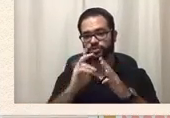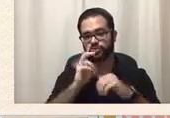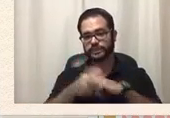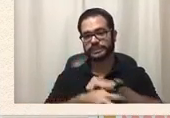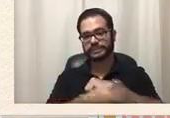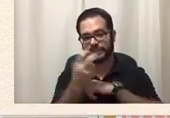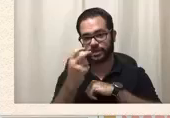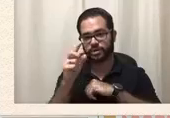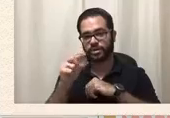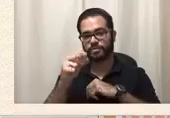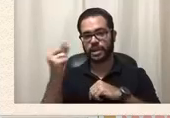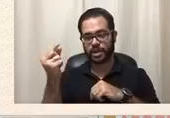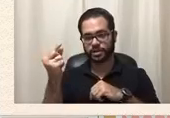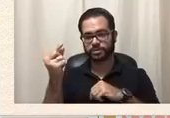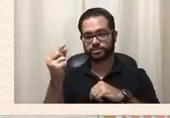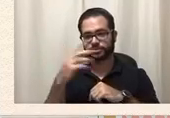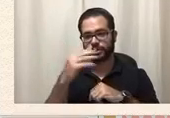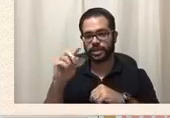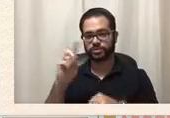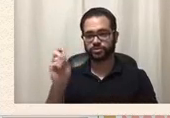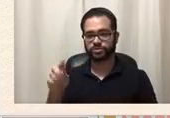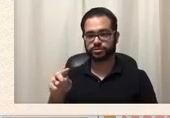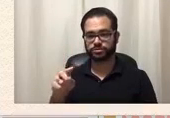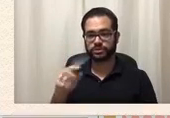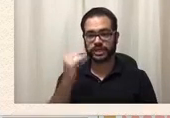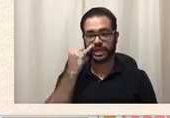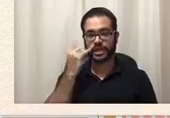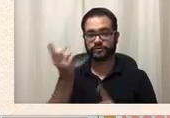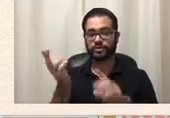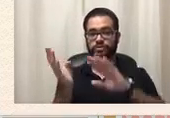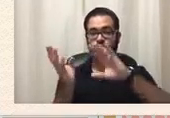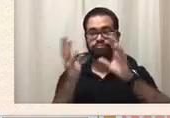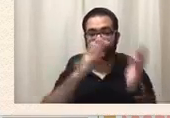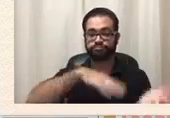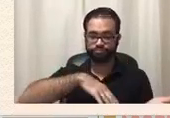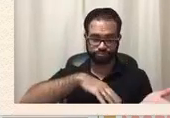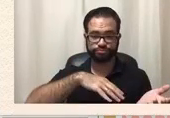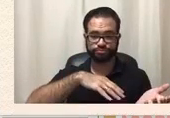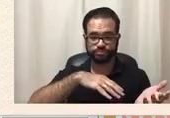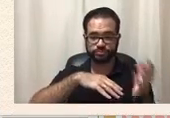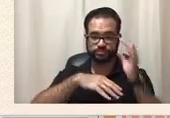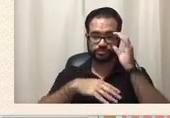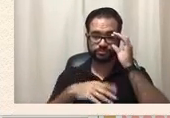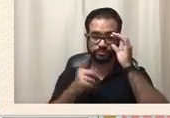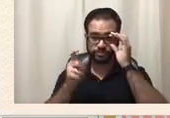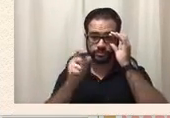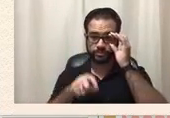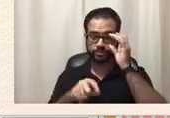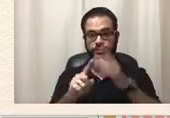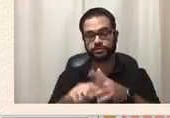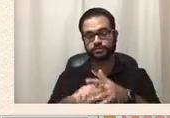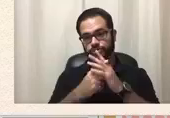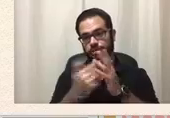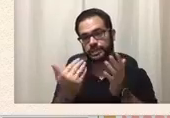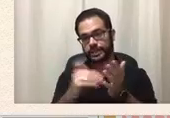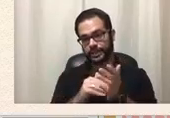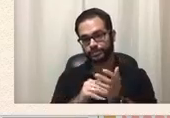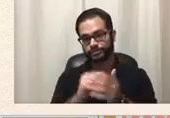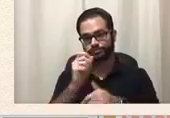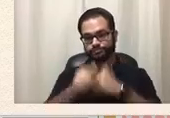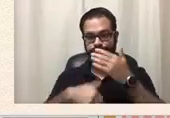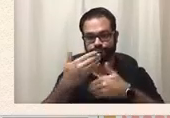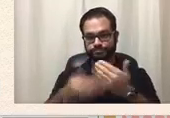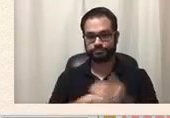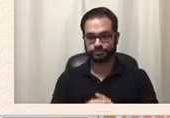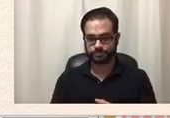questions. If you knock the tower over, you will have to reset and start over. So enjoy playing